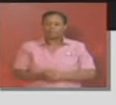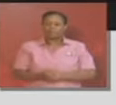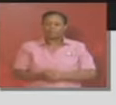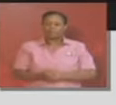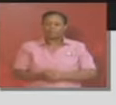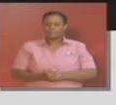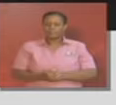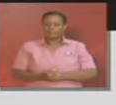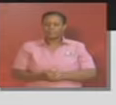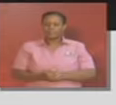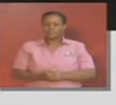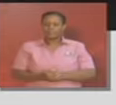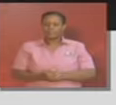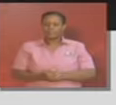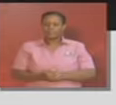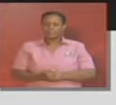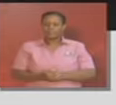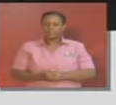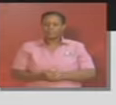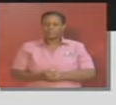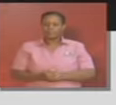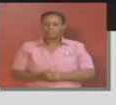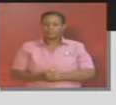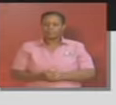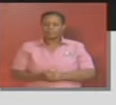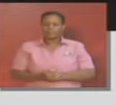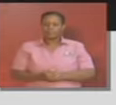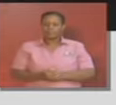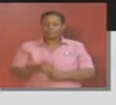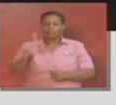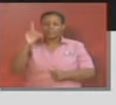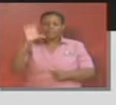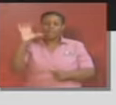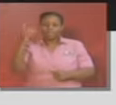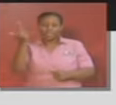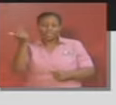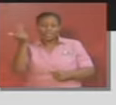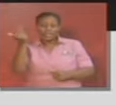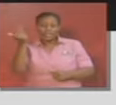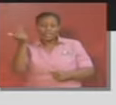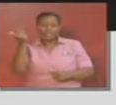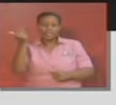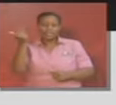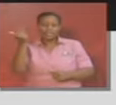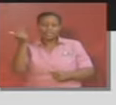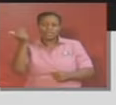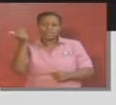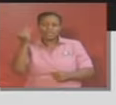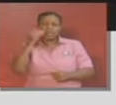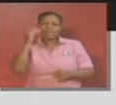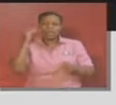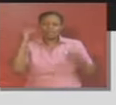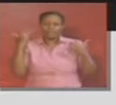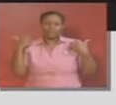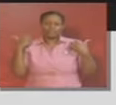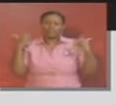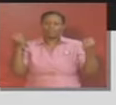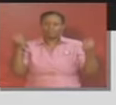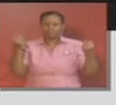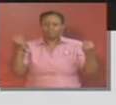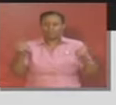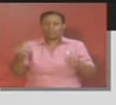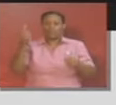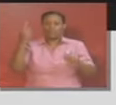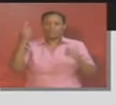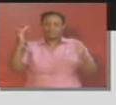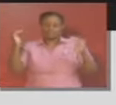There are 113 persons in home self-isolation. There's 1 individual in a step-down facility, and that's